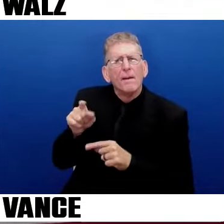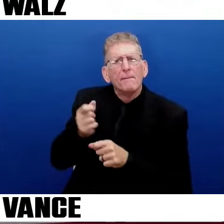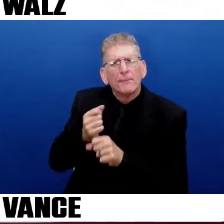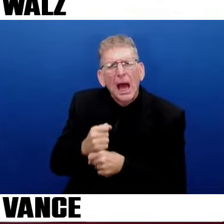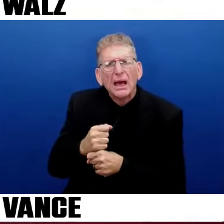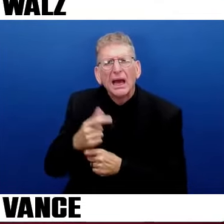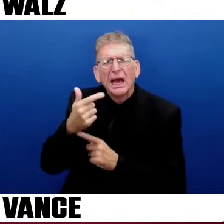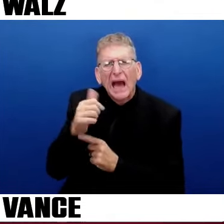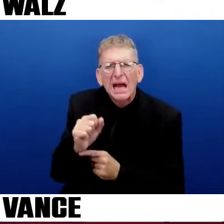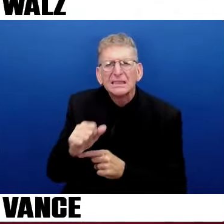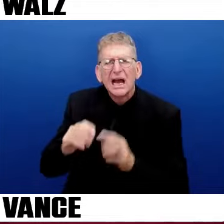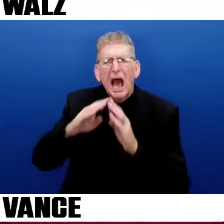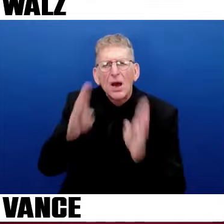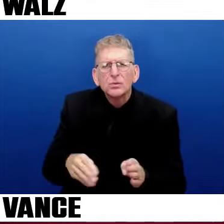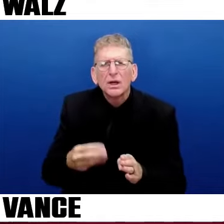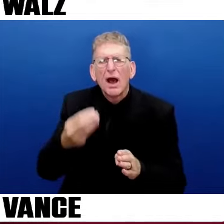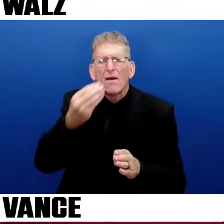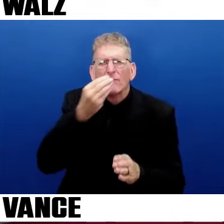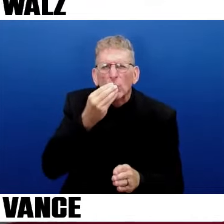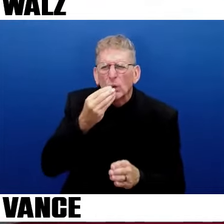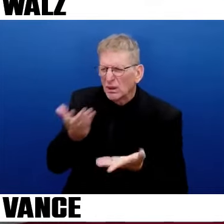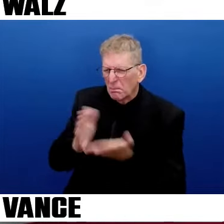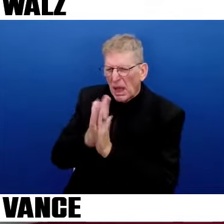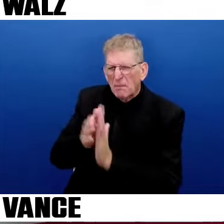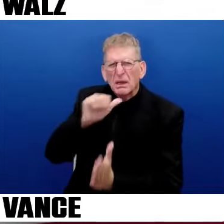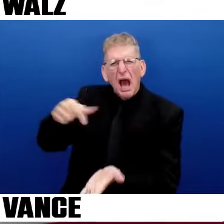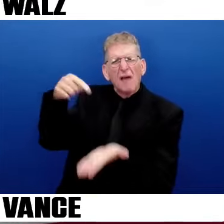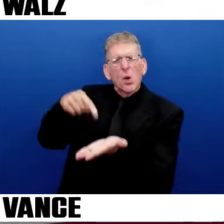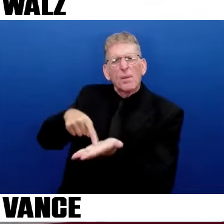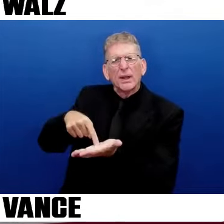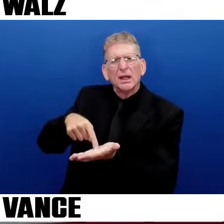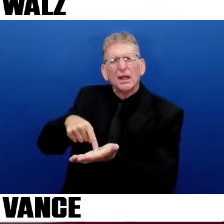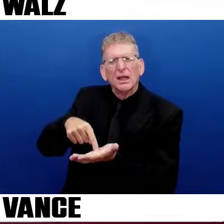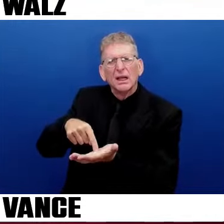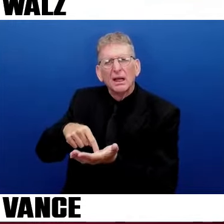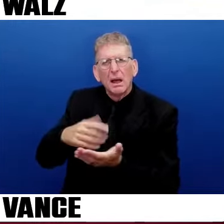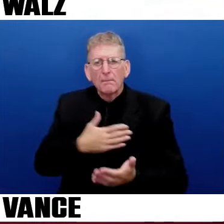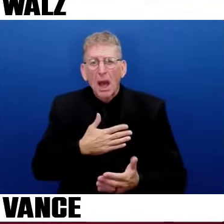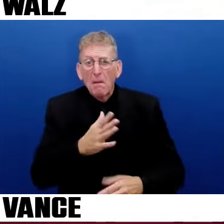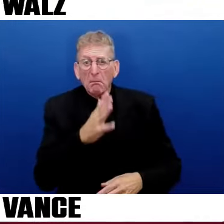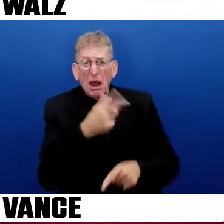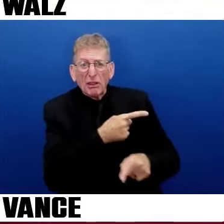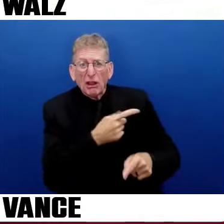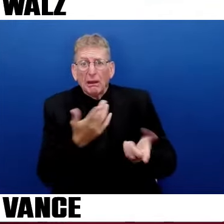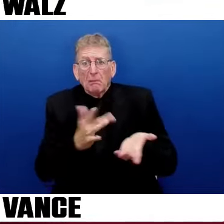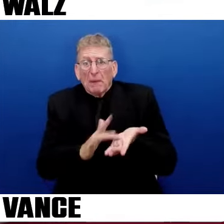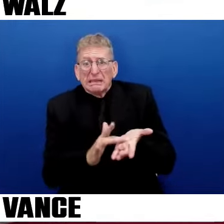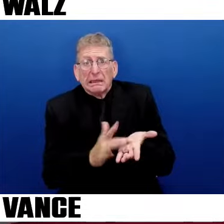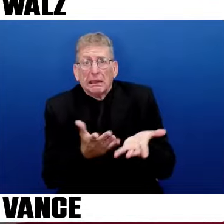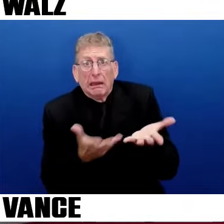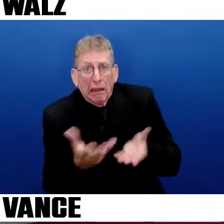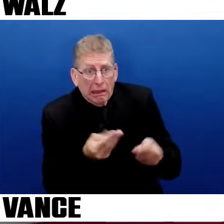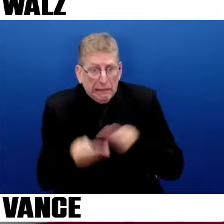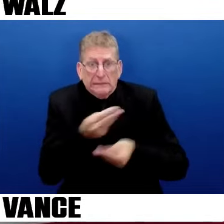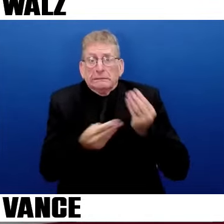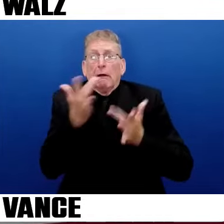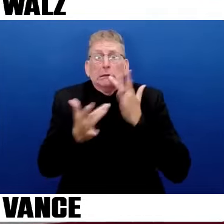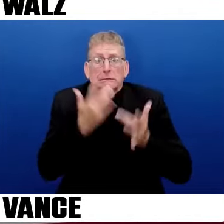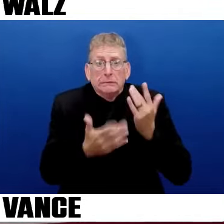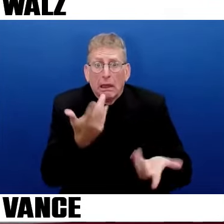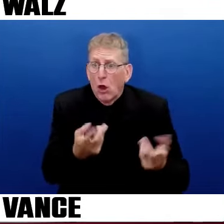medical debt so that she could put food on the table in our household. I know what it's like to not be able to afford the things that you need to